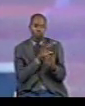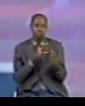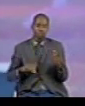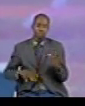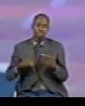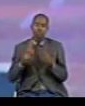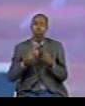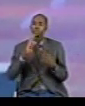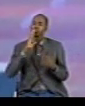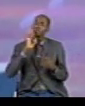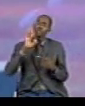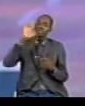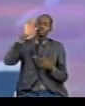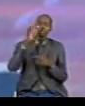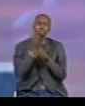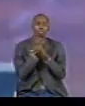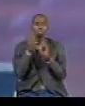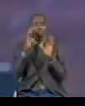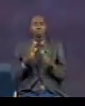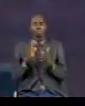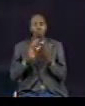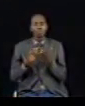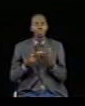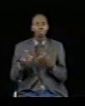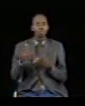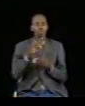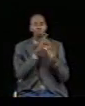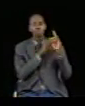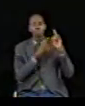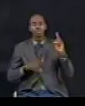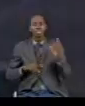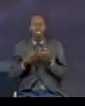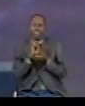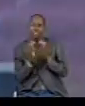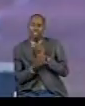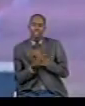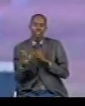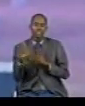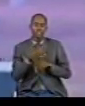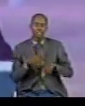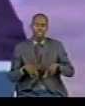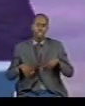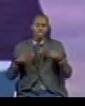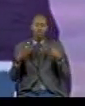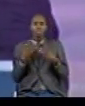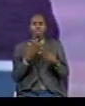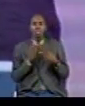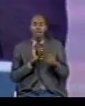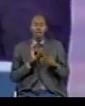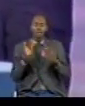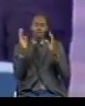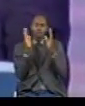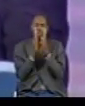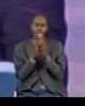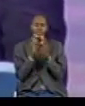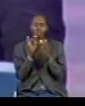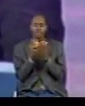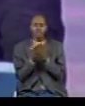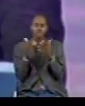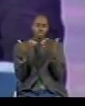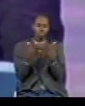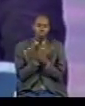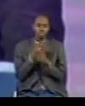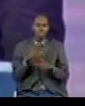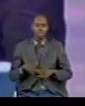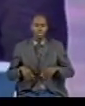them, Lord. Change their lives. Turn them around. And I pray new life will come to